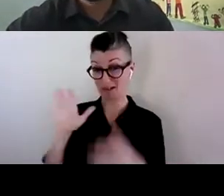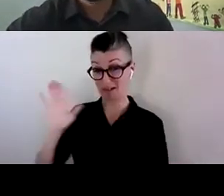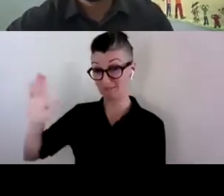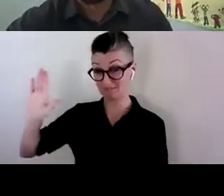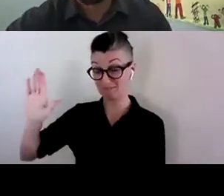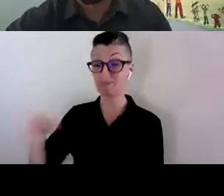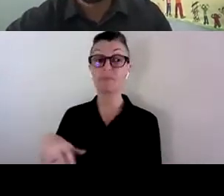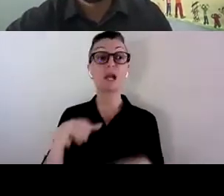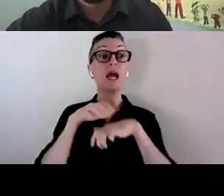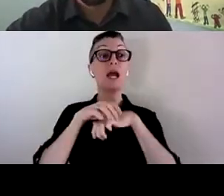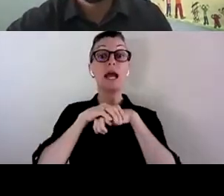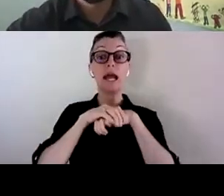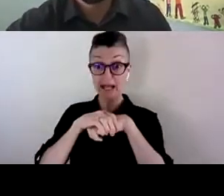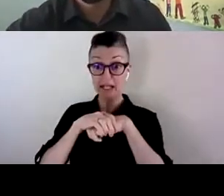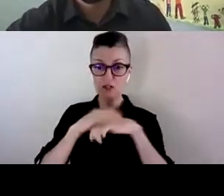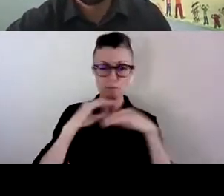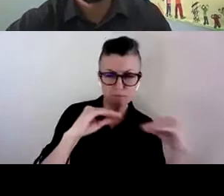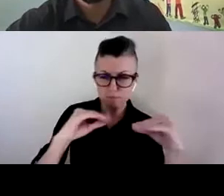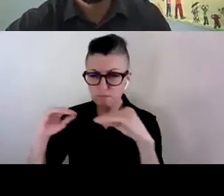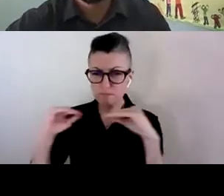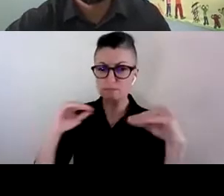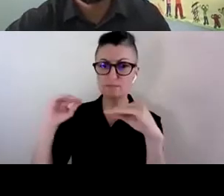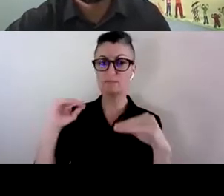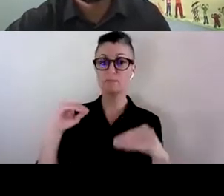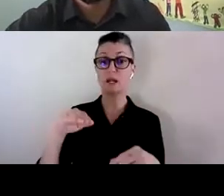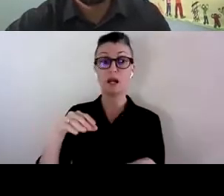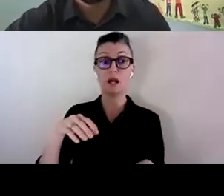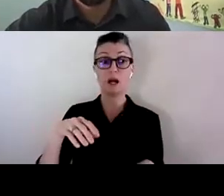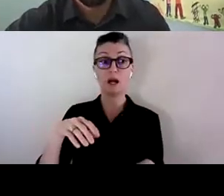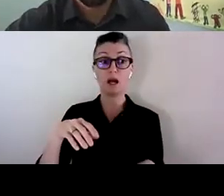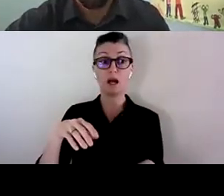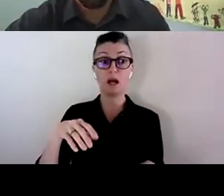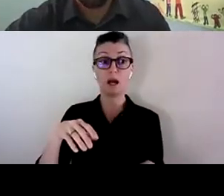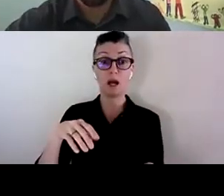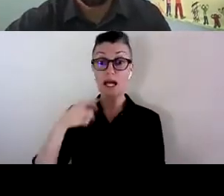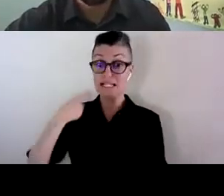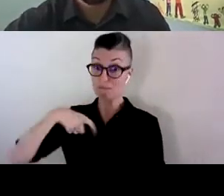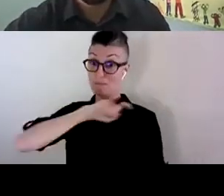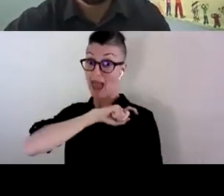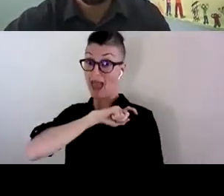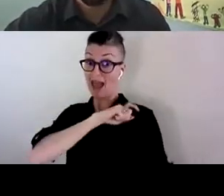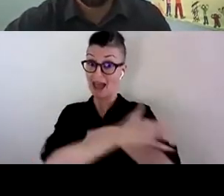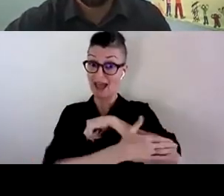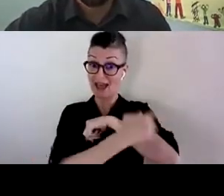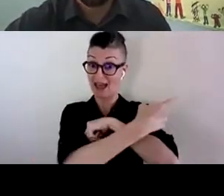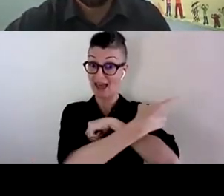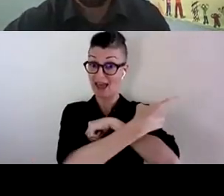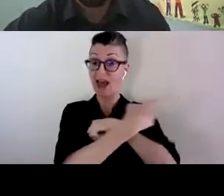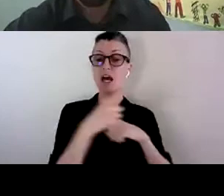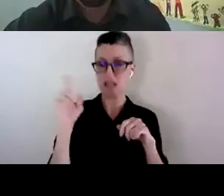teaching, where I was taught that Spain discovered and civilized us, and the United States liberated